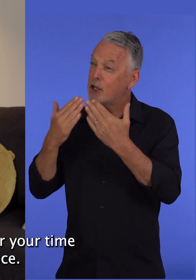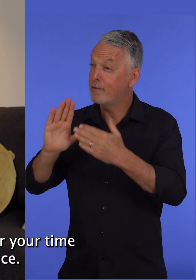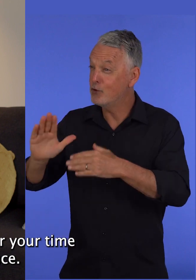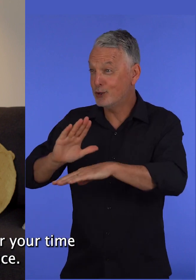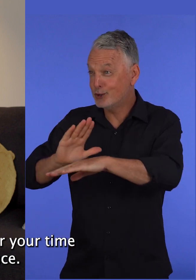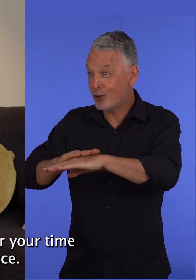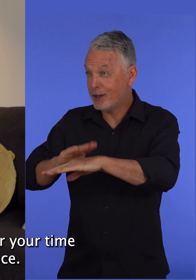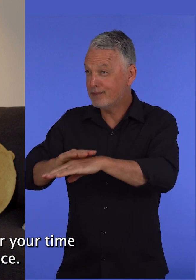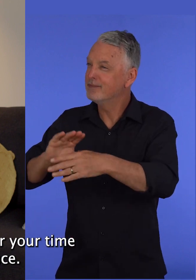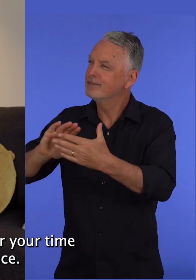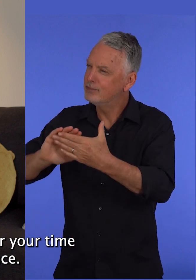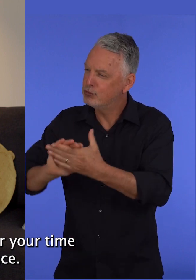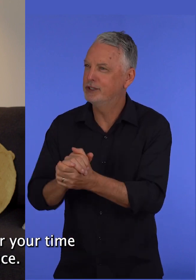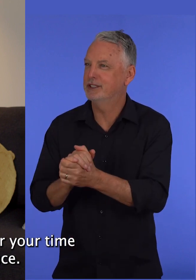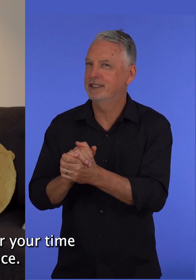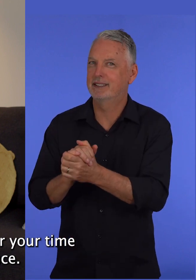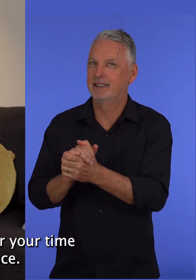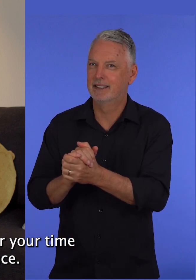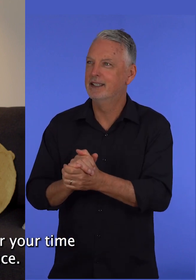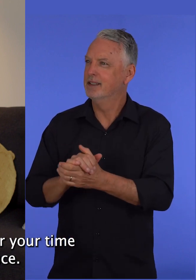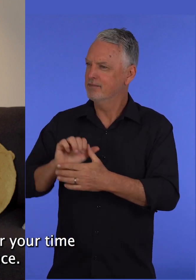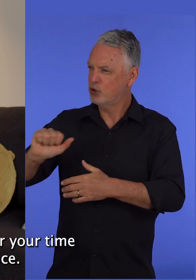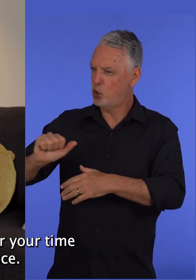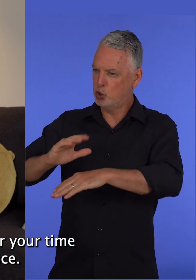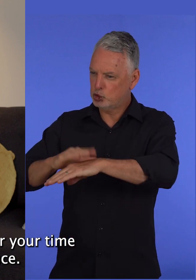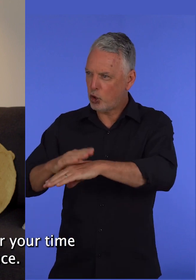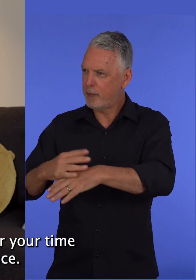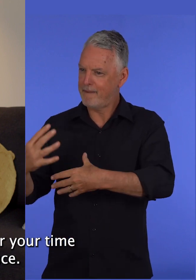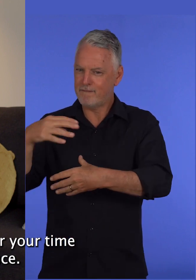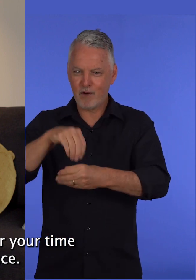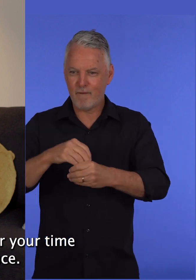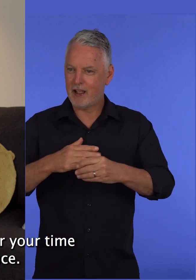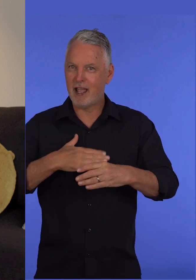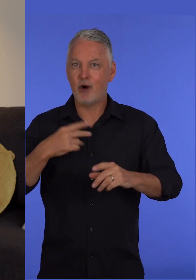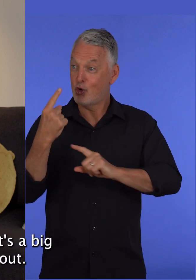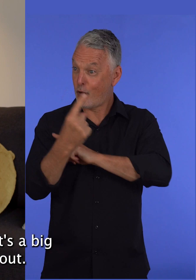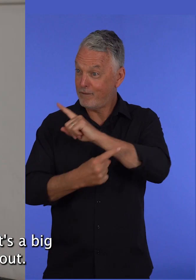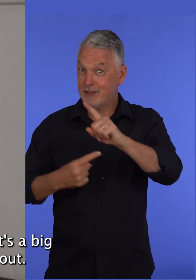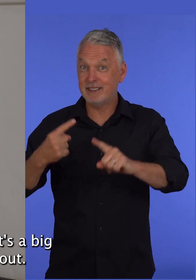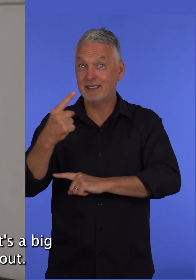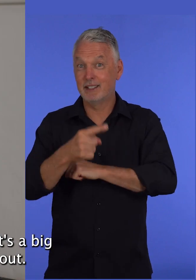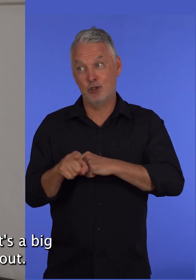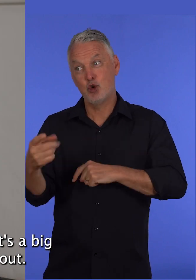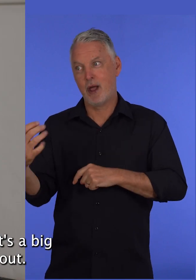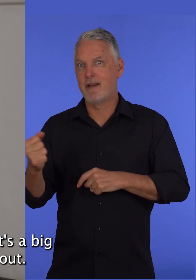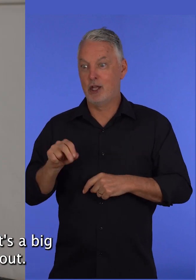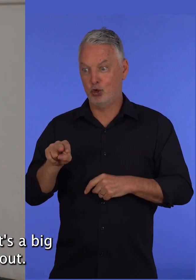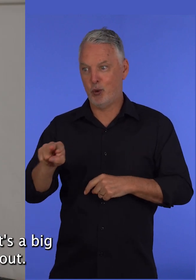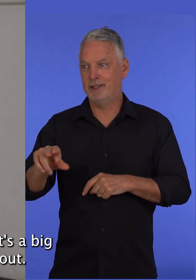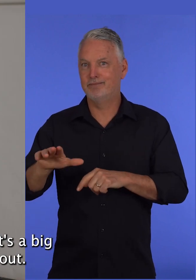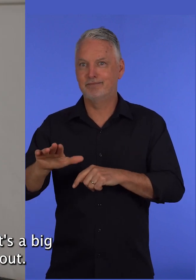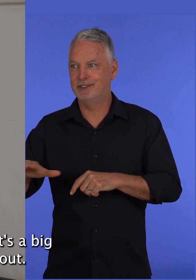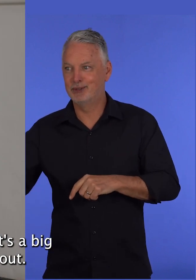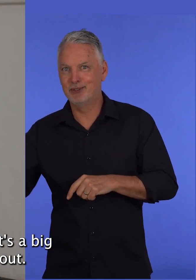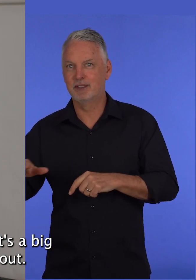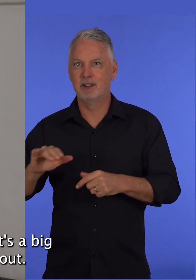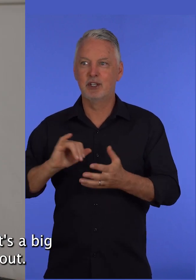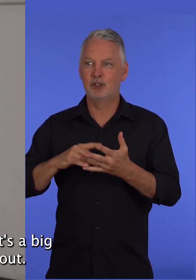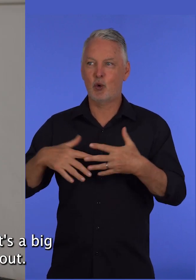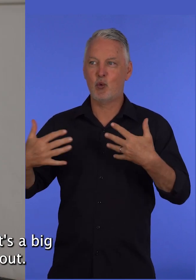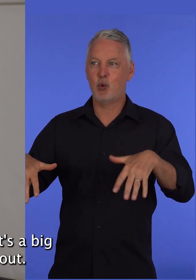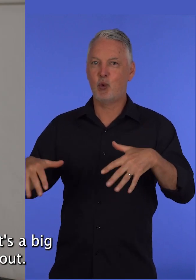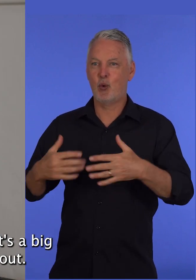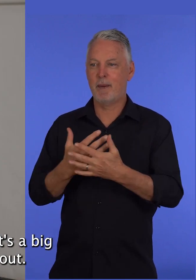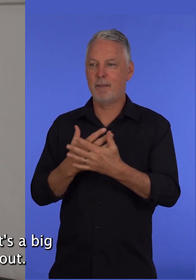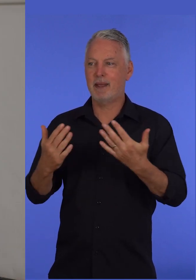Kurt Fearnley, thank you so much for your time, for investing in our conference. And again, you've had twins, so it's a big ask